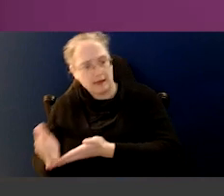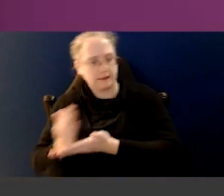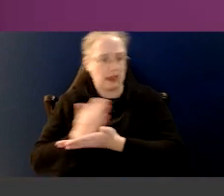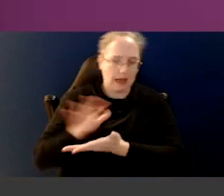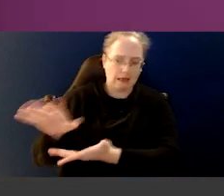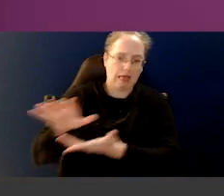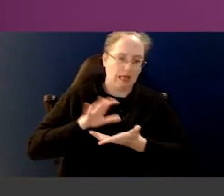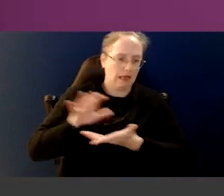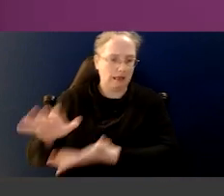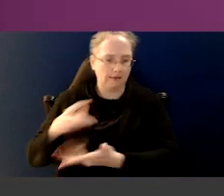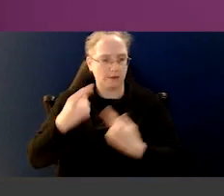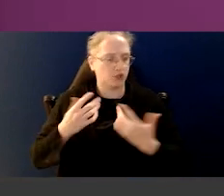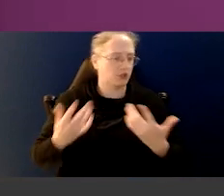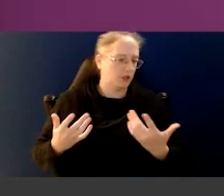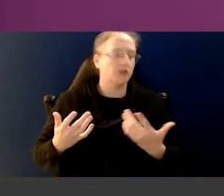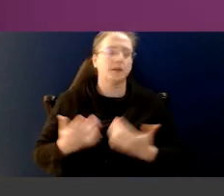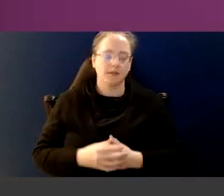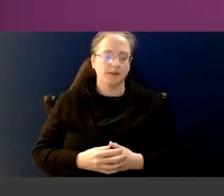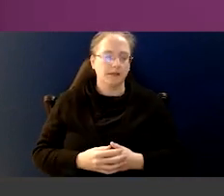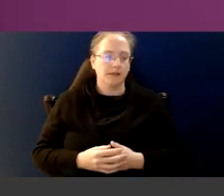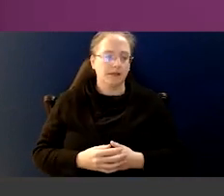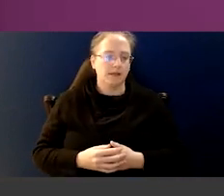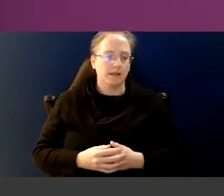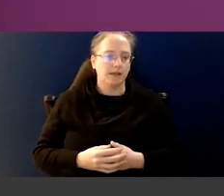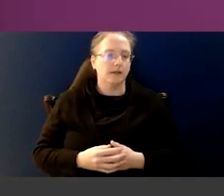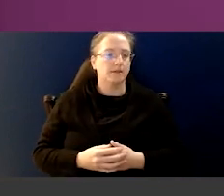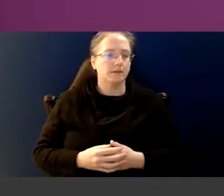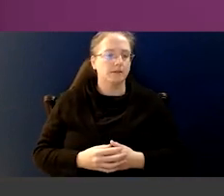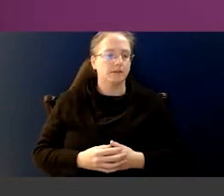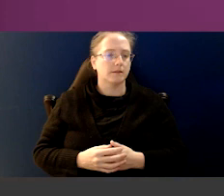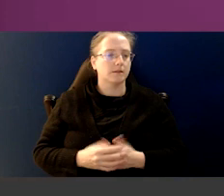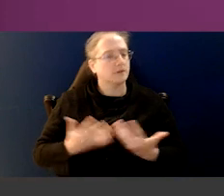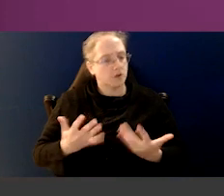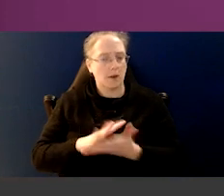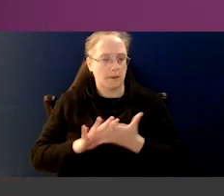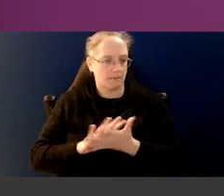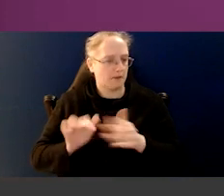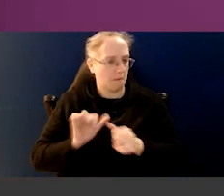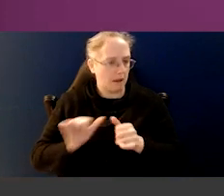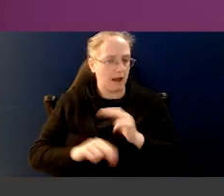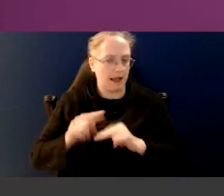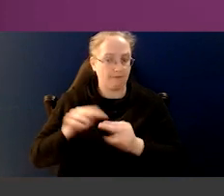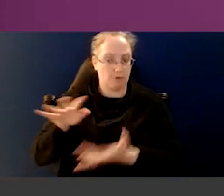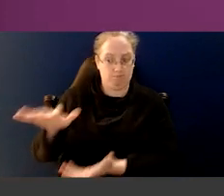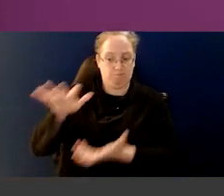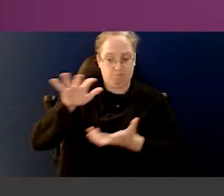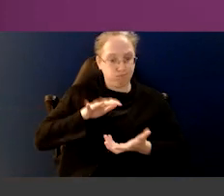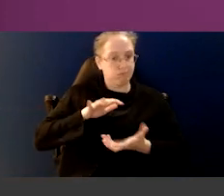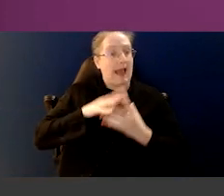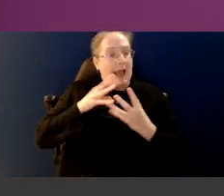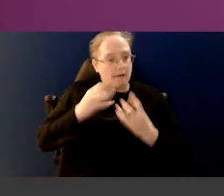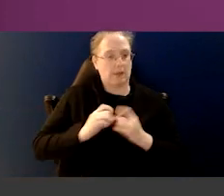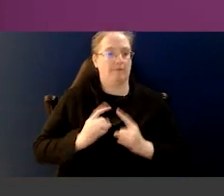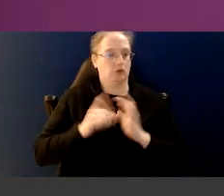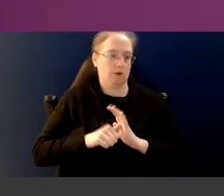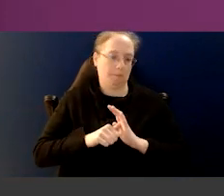how much information they have to provide to us. Therefore, it'll be the best if we receive that information first up